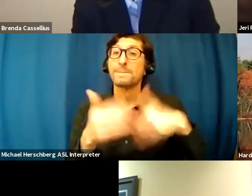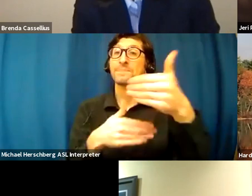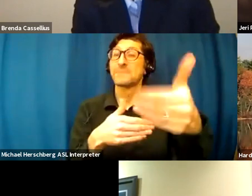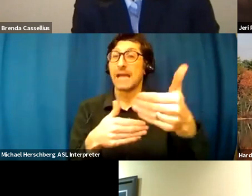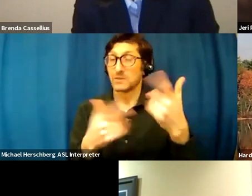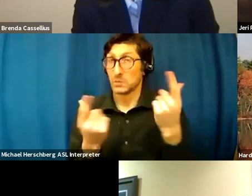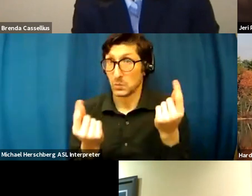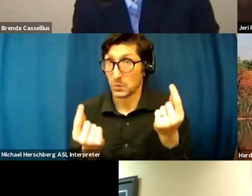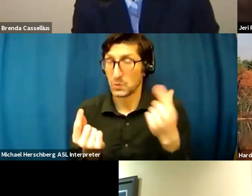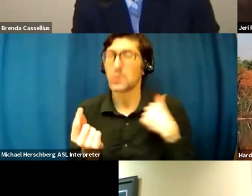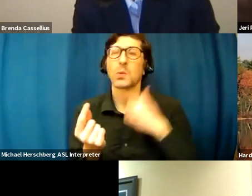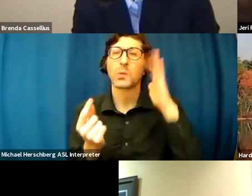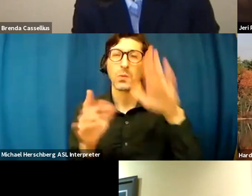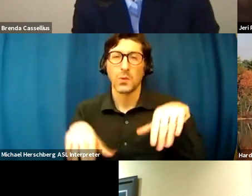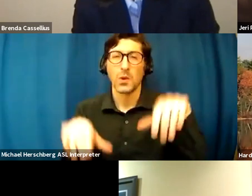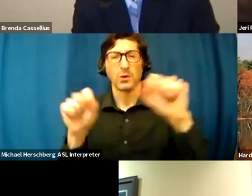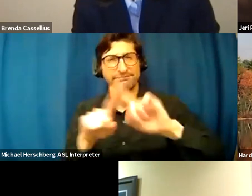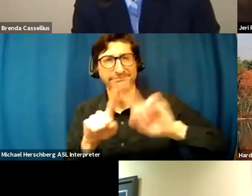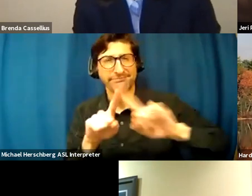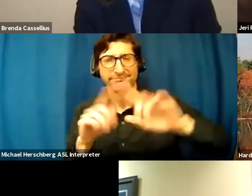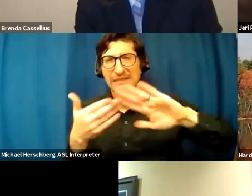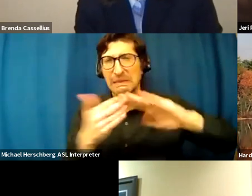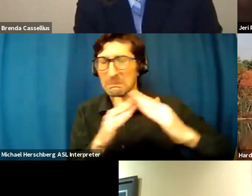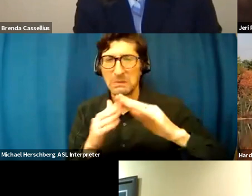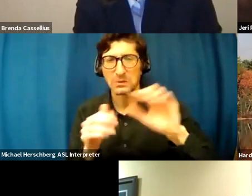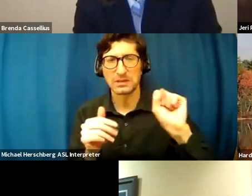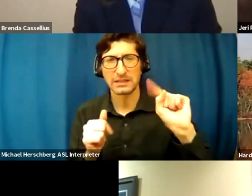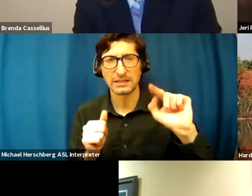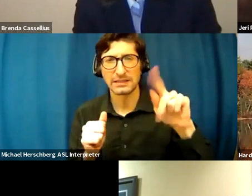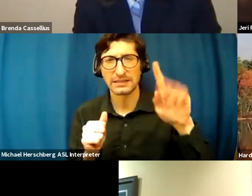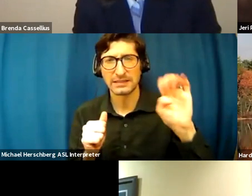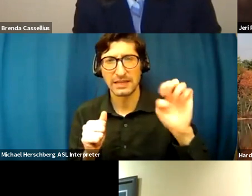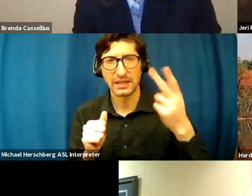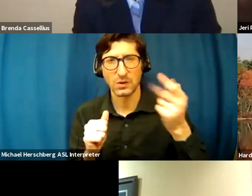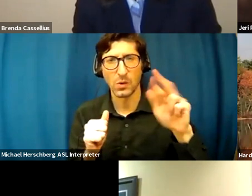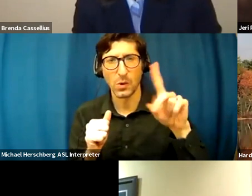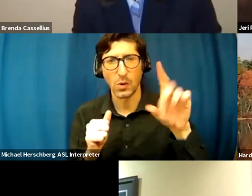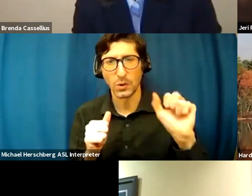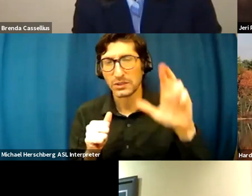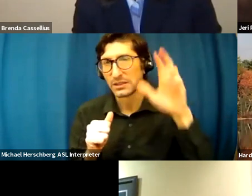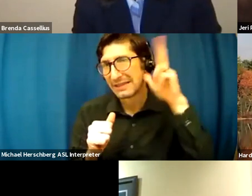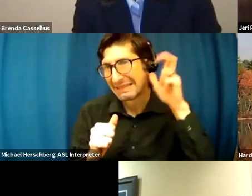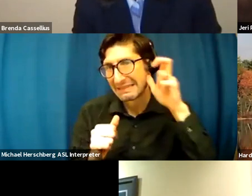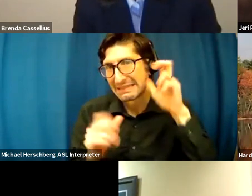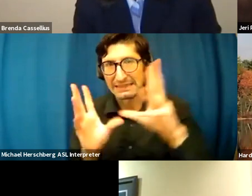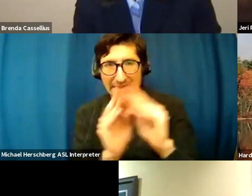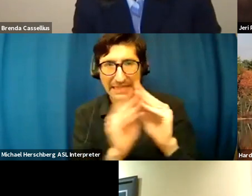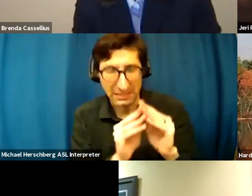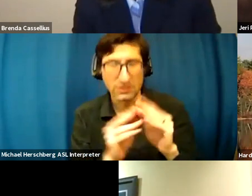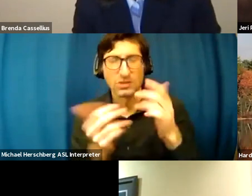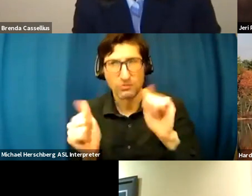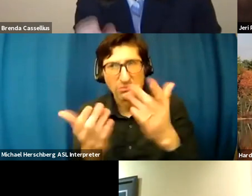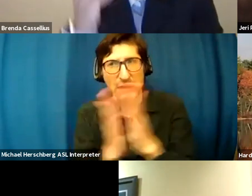a series of community stakeholder listening sessions to receive input from the community on the draft goals